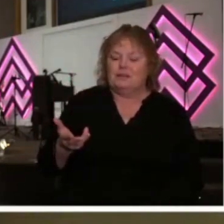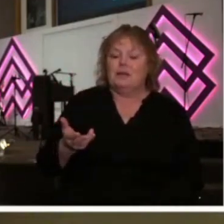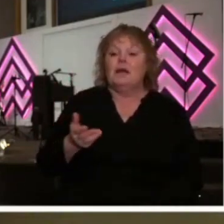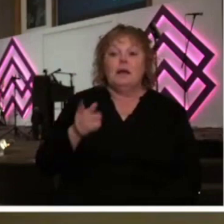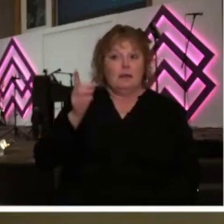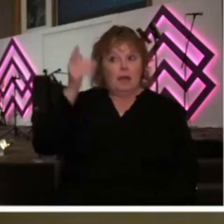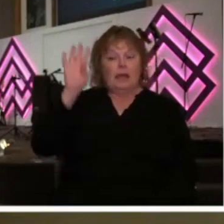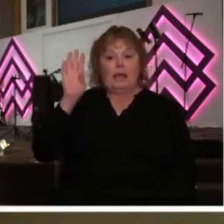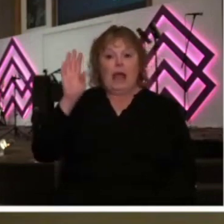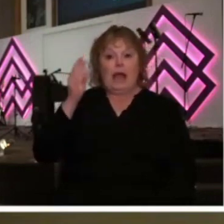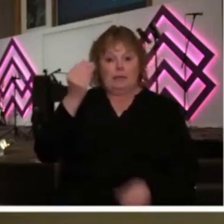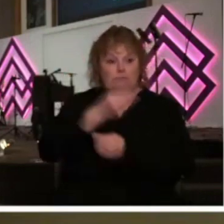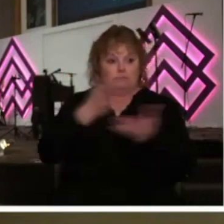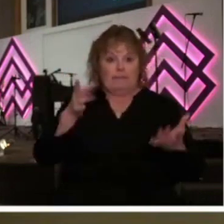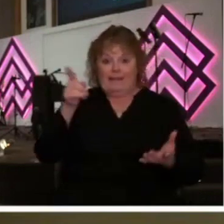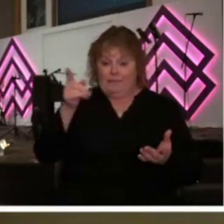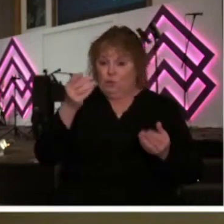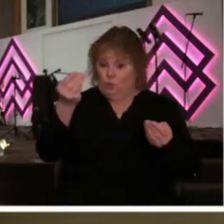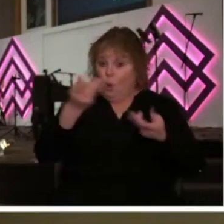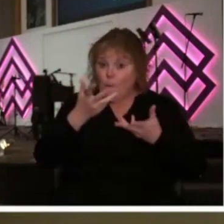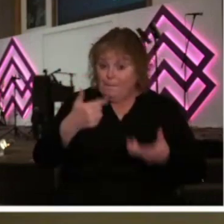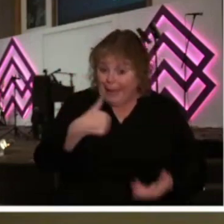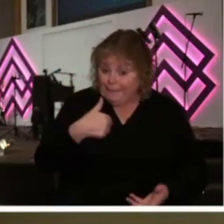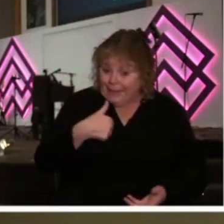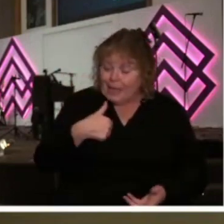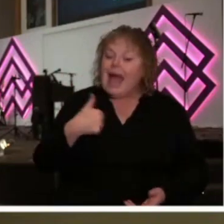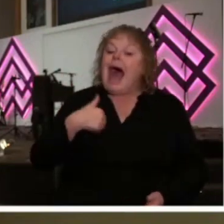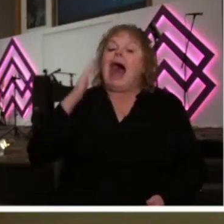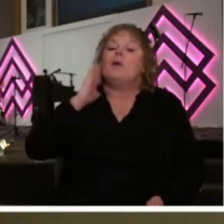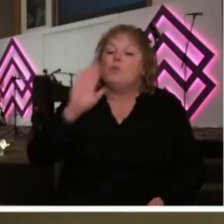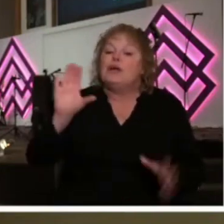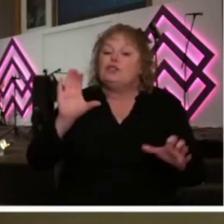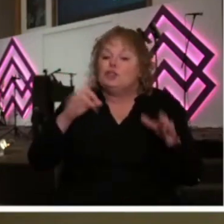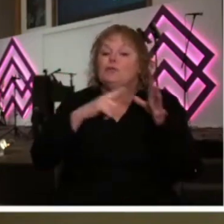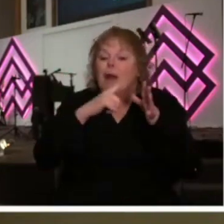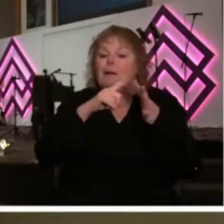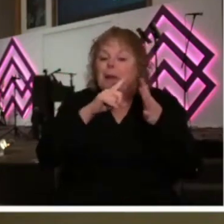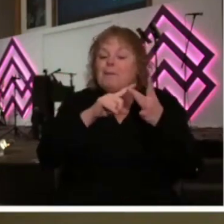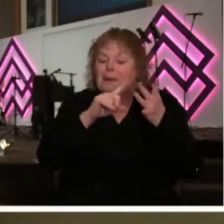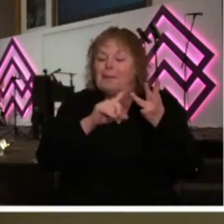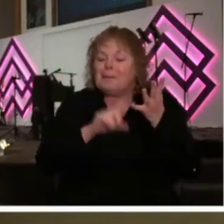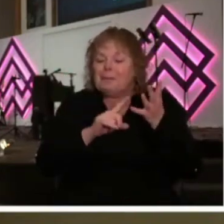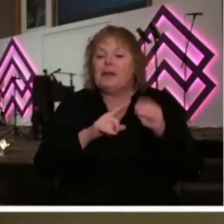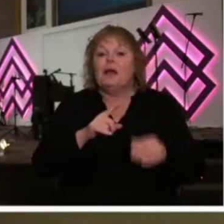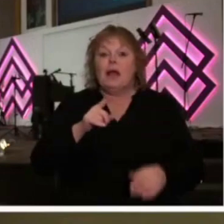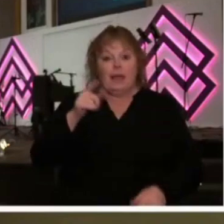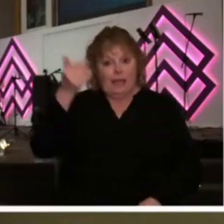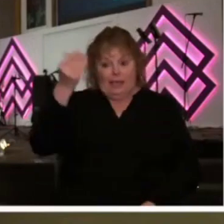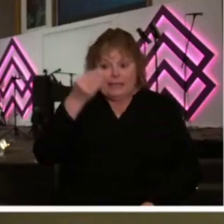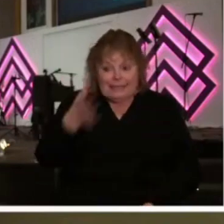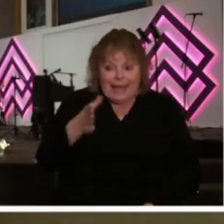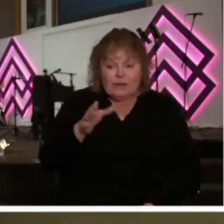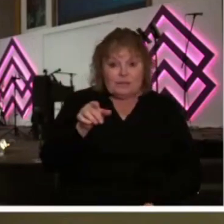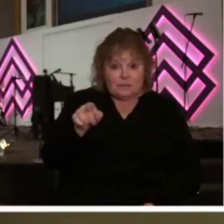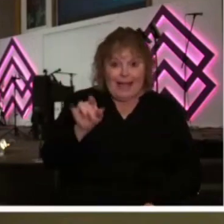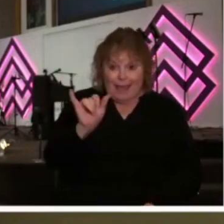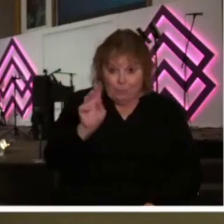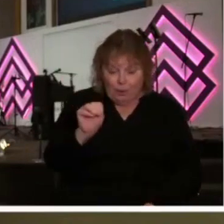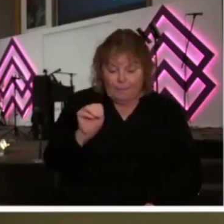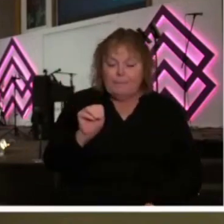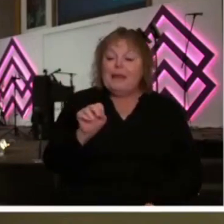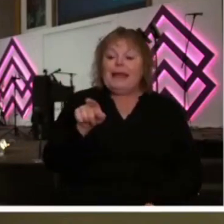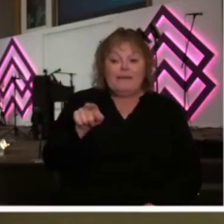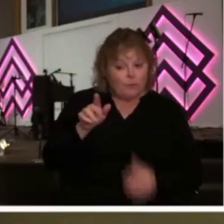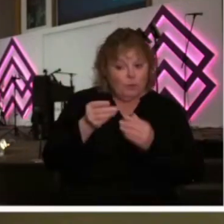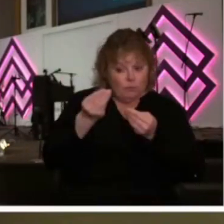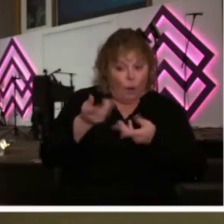if you obey, I will. And then he begins to list things. And he tells Abram these things. He says, here's what I'm going to do. If